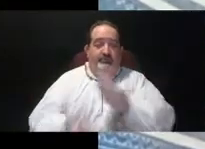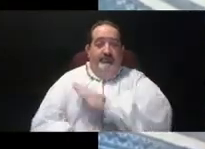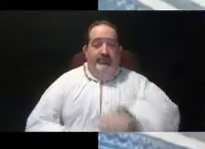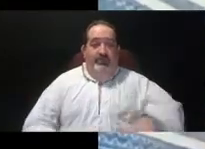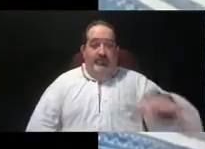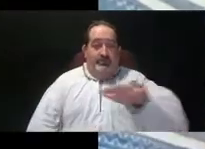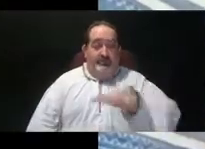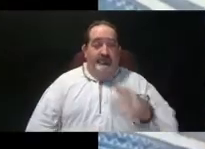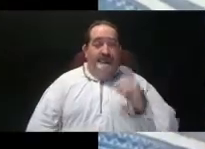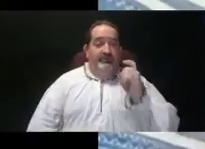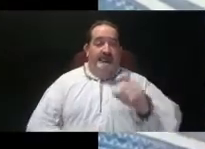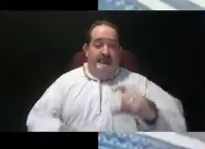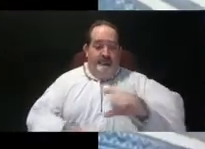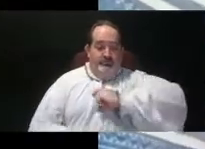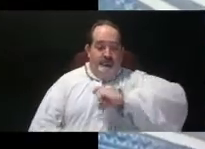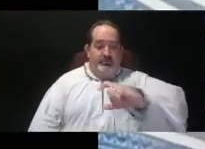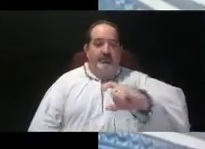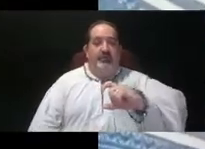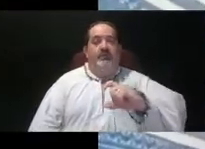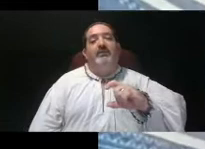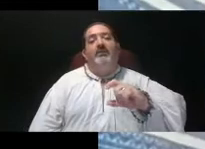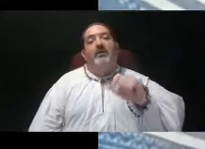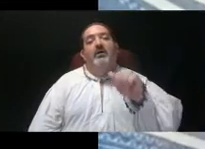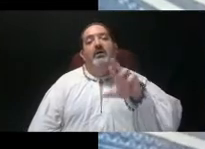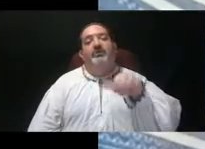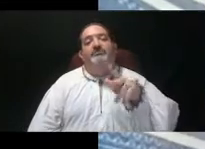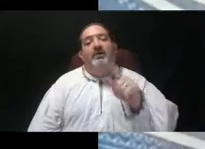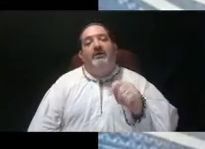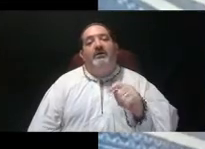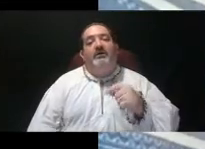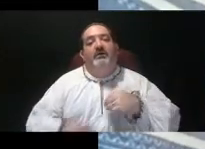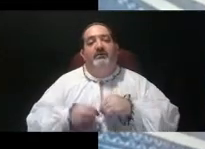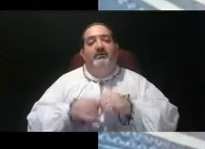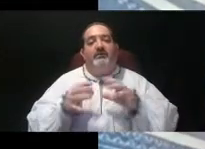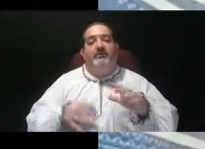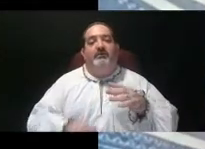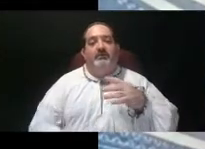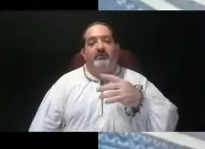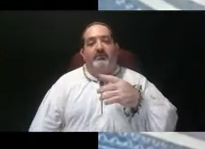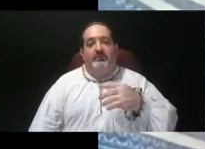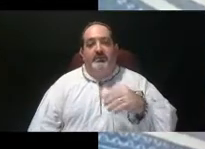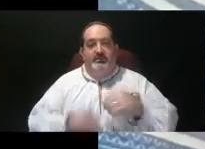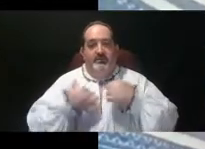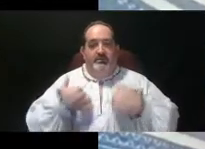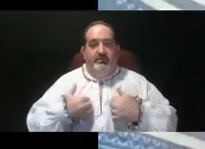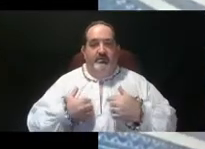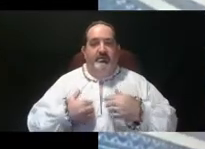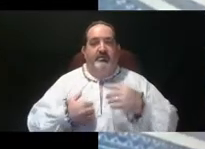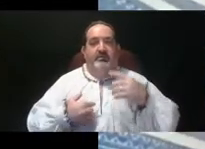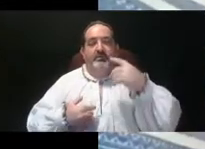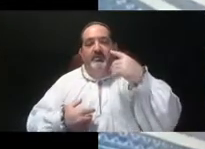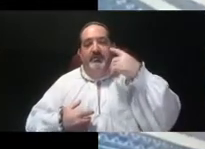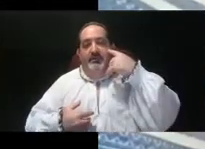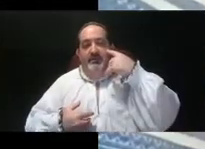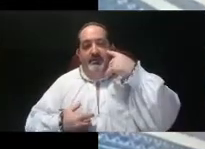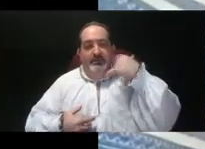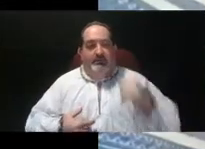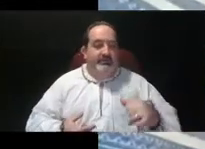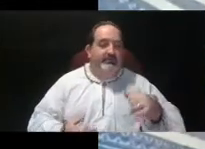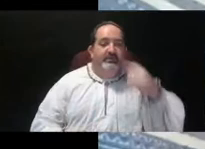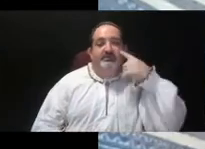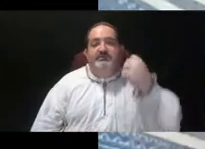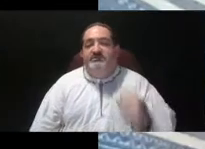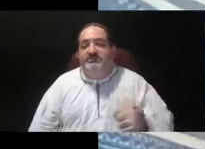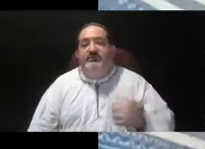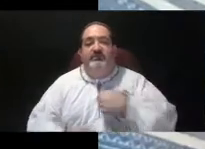token a medallion argent on a pile inverted throughout azure in escutcheon argent, a bordure embattled azure, to those